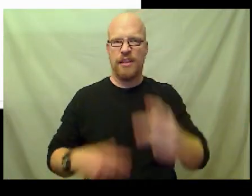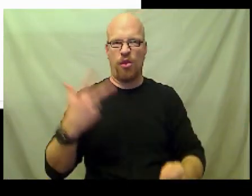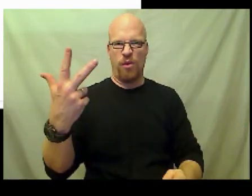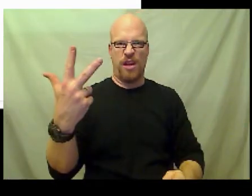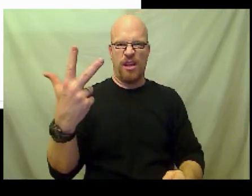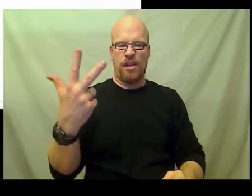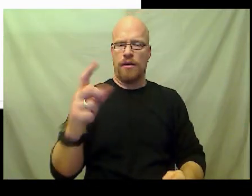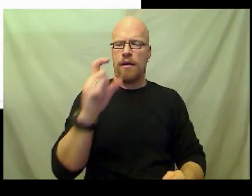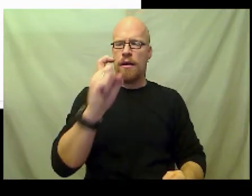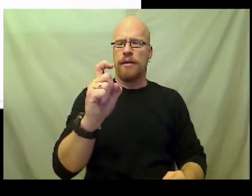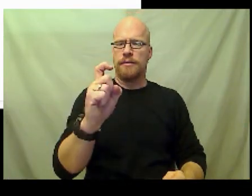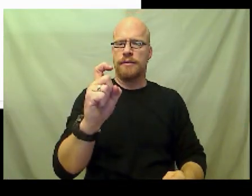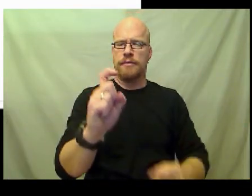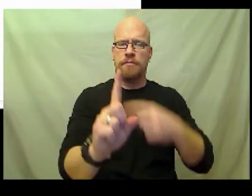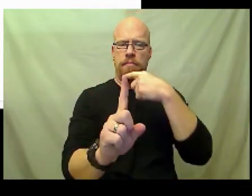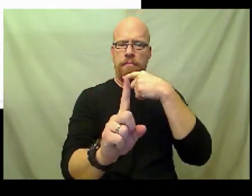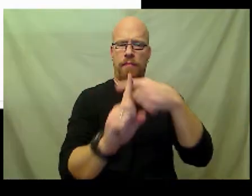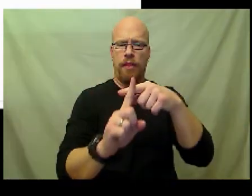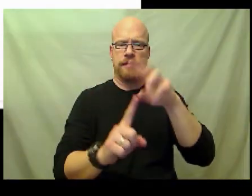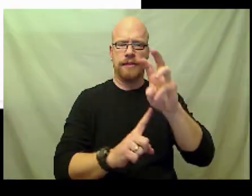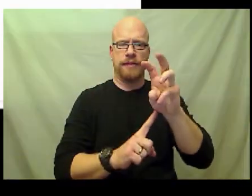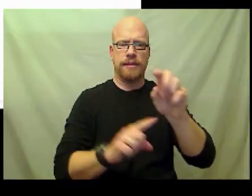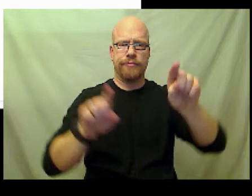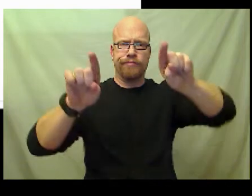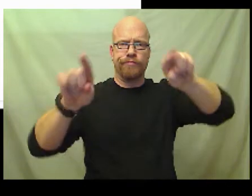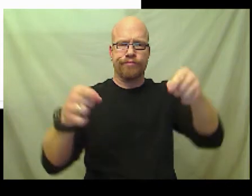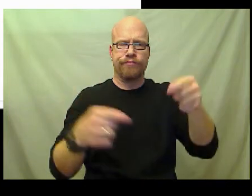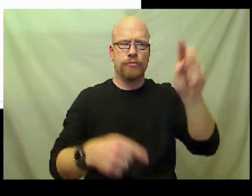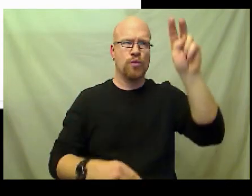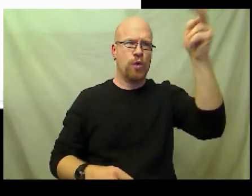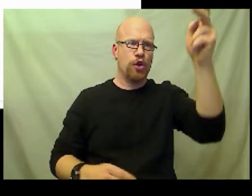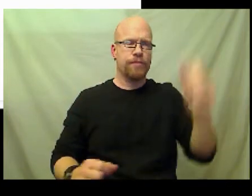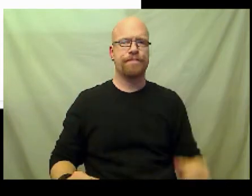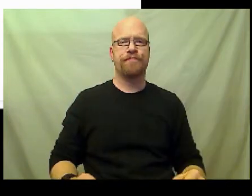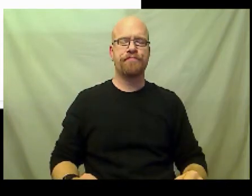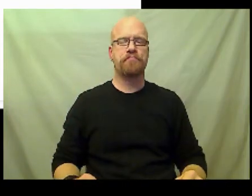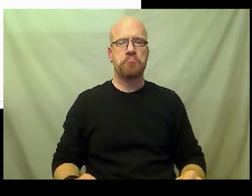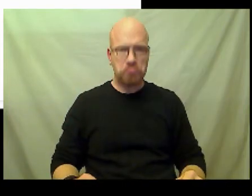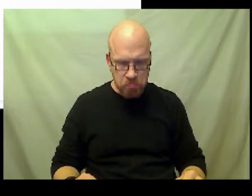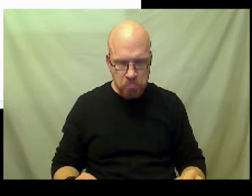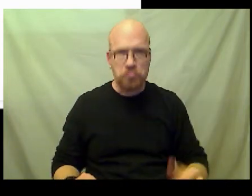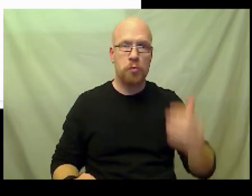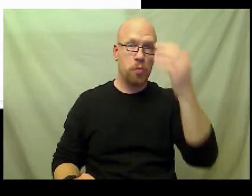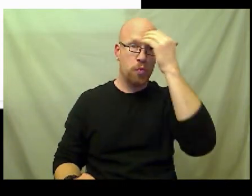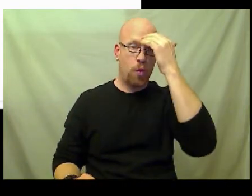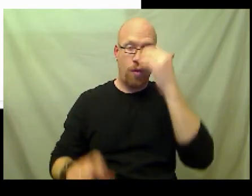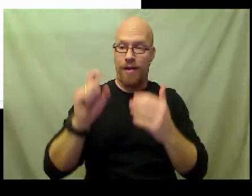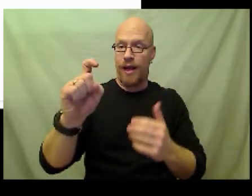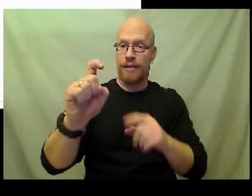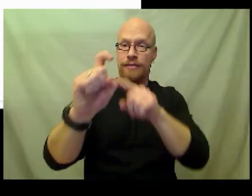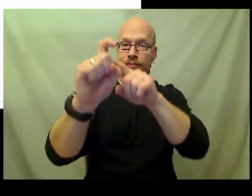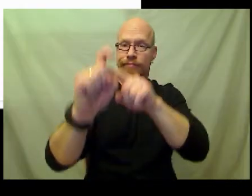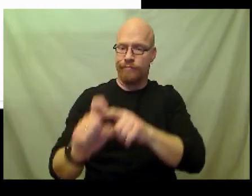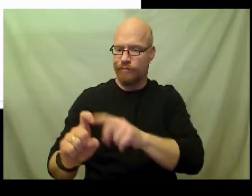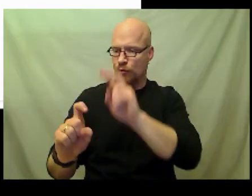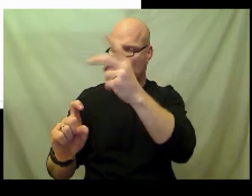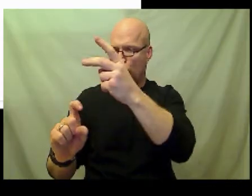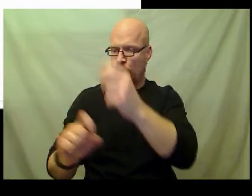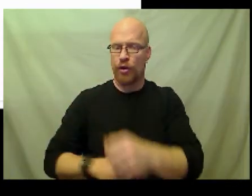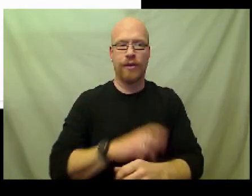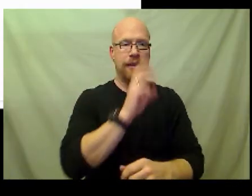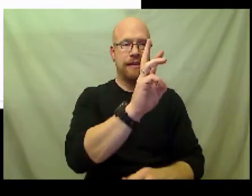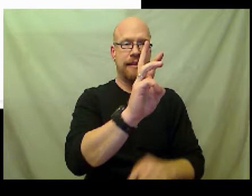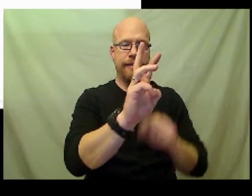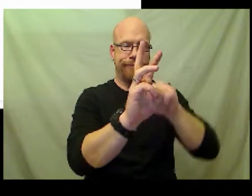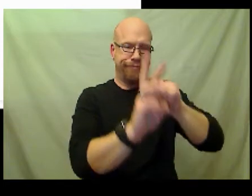Now, example 3, we have x plus 6, the quantity squared. We know x